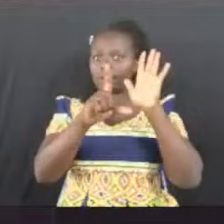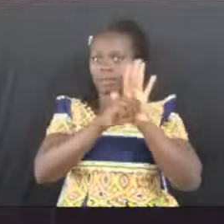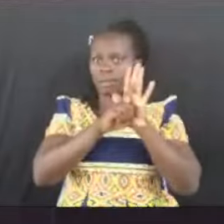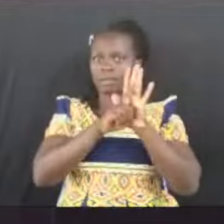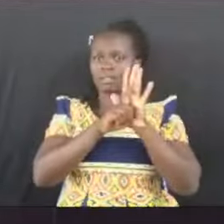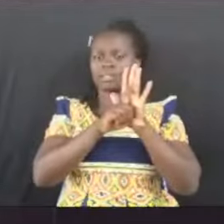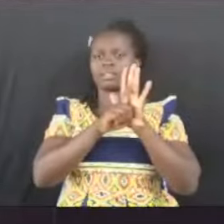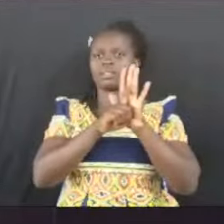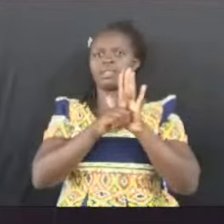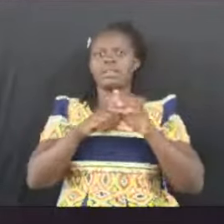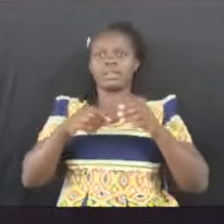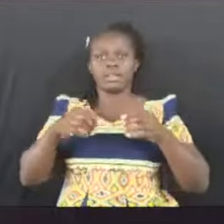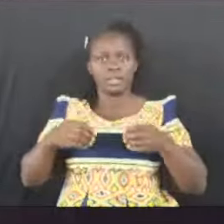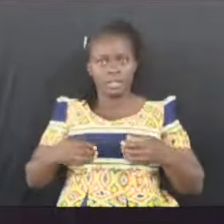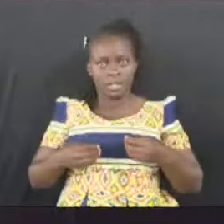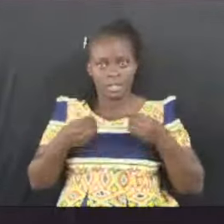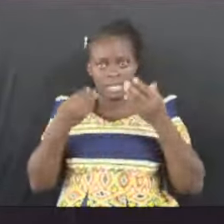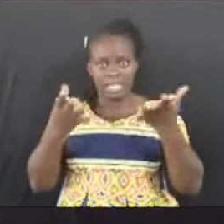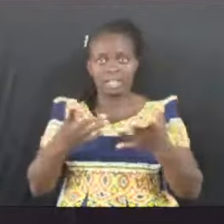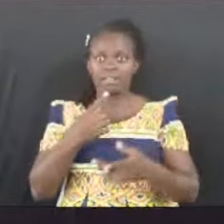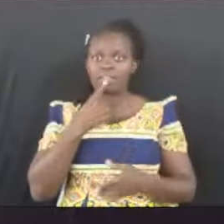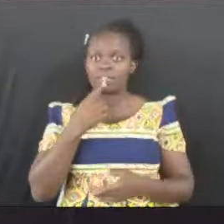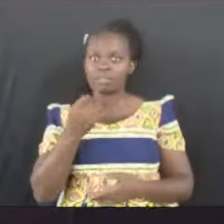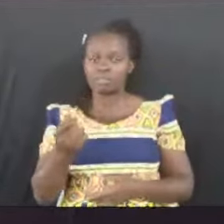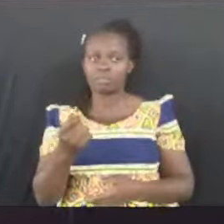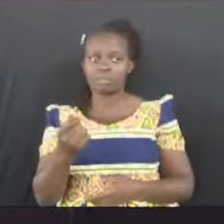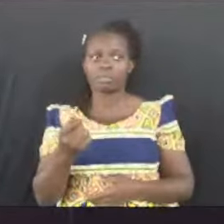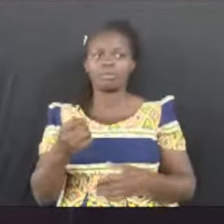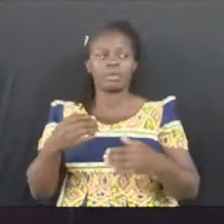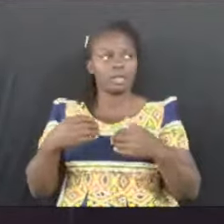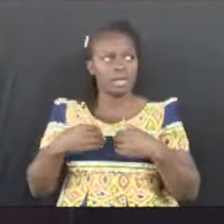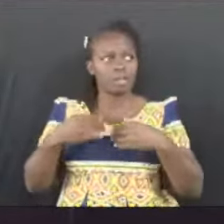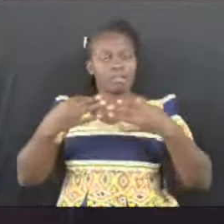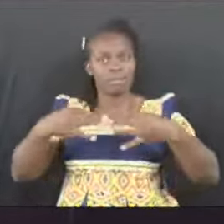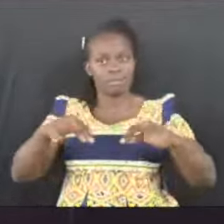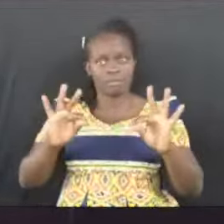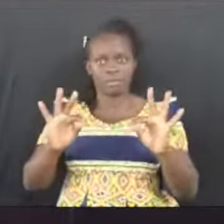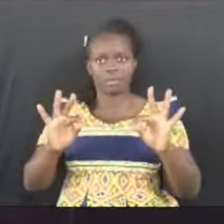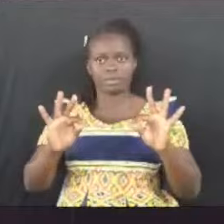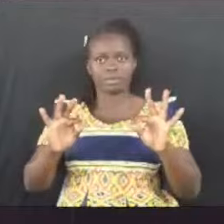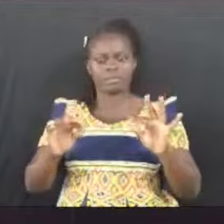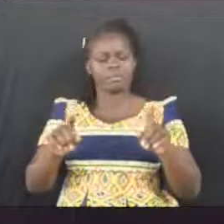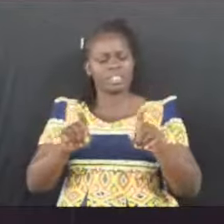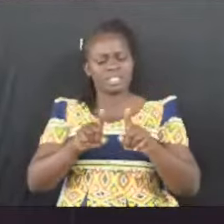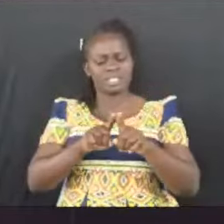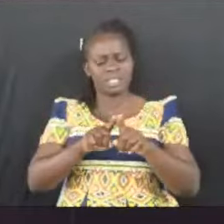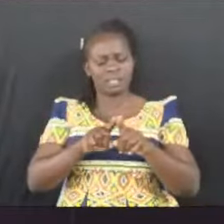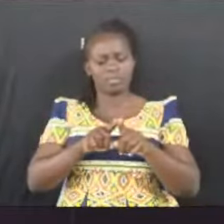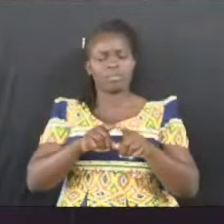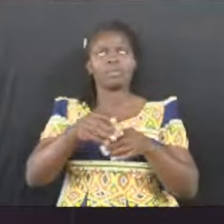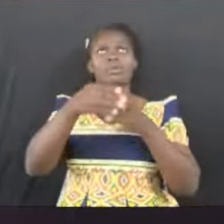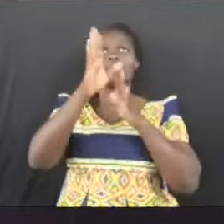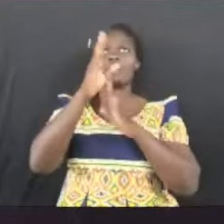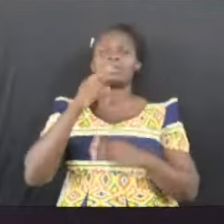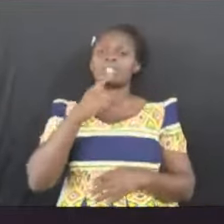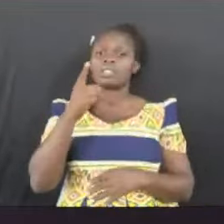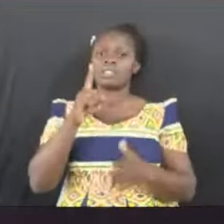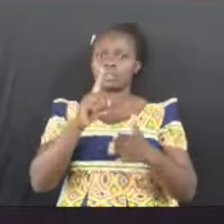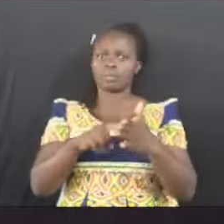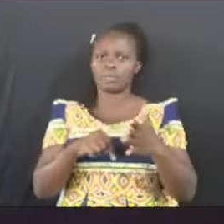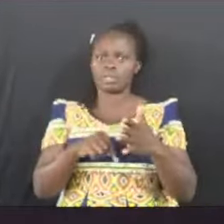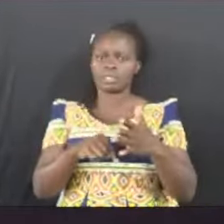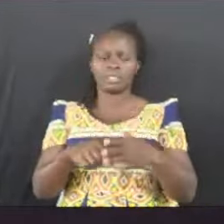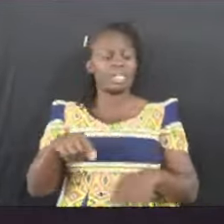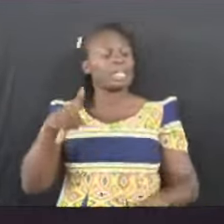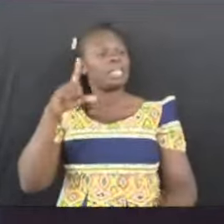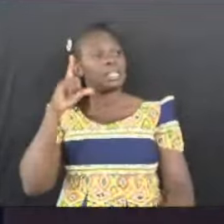so that we may maintain ourselves within freedom. It is like God is saying, listen, I